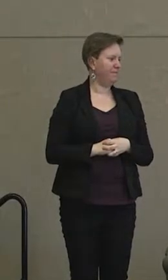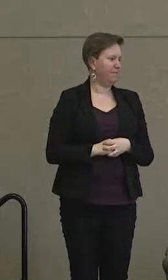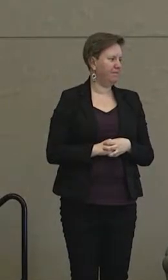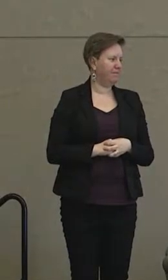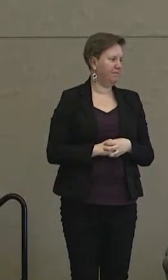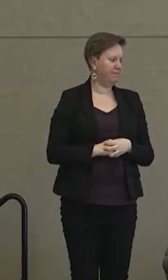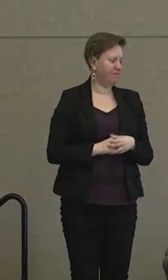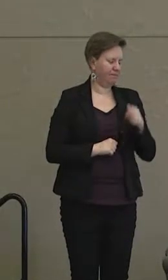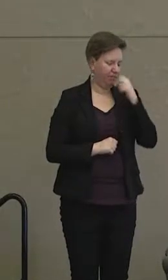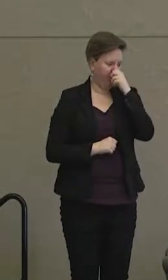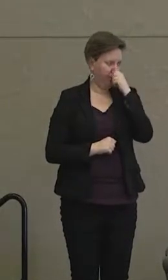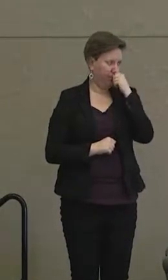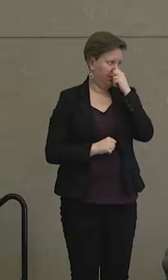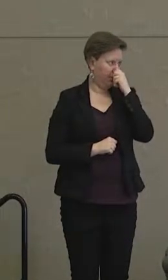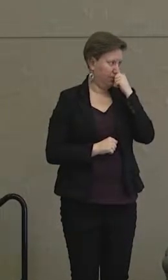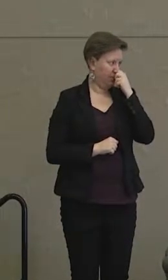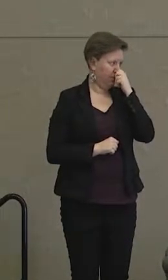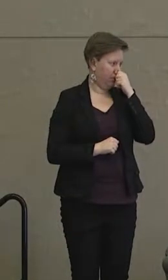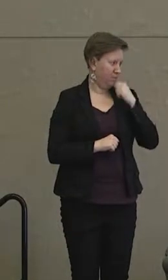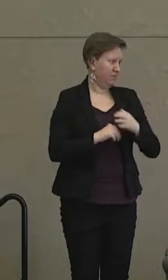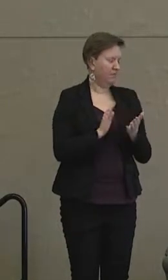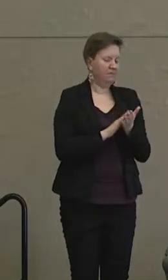Natalie? Yeah. Sure. Natalie Bennett.